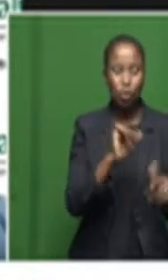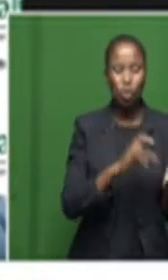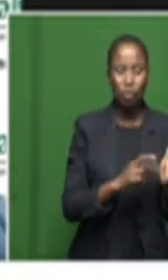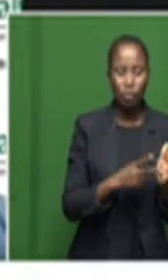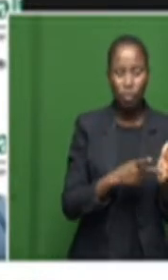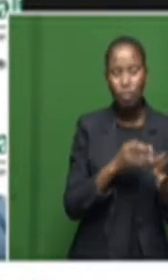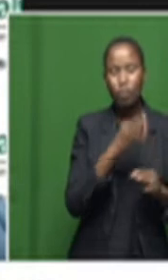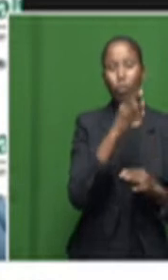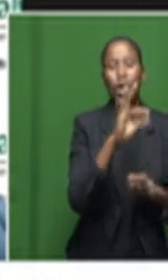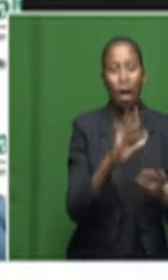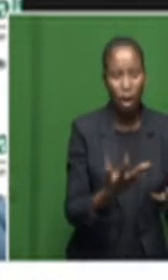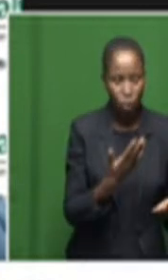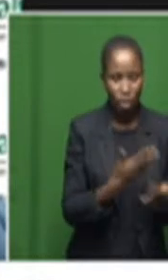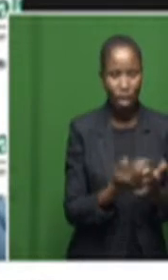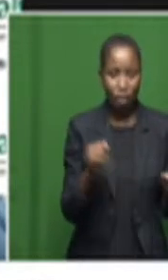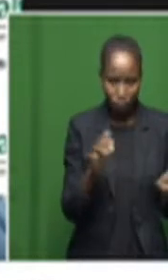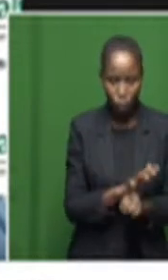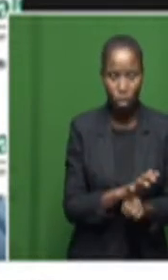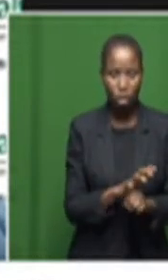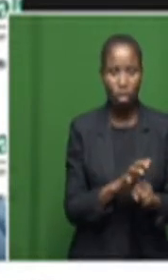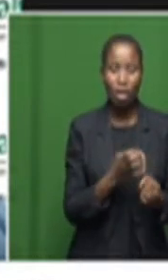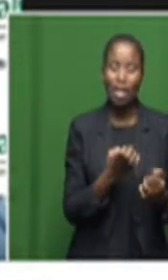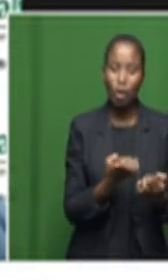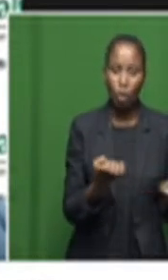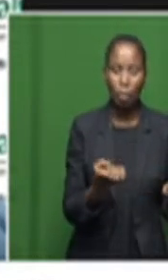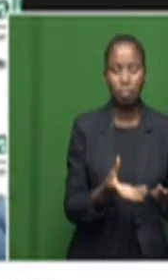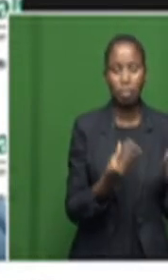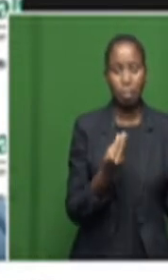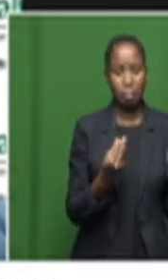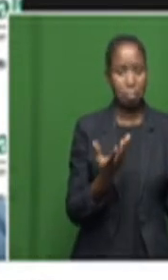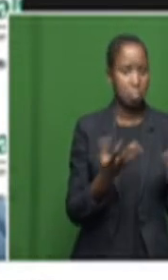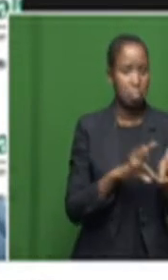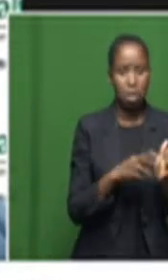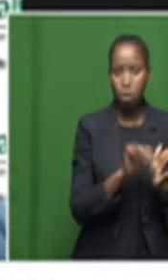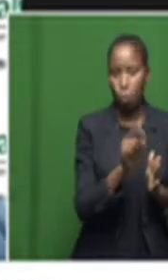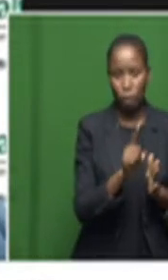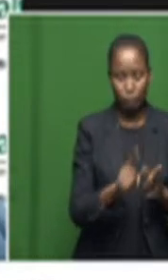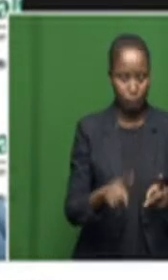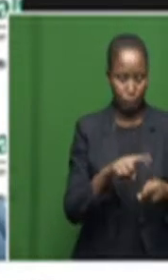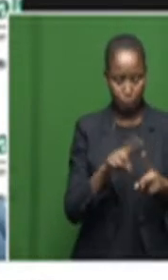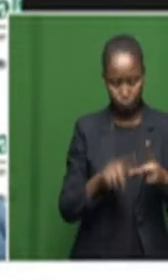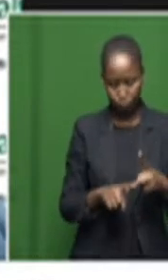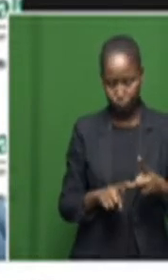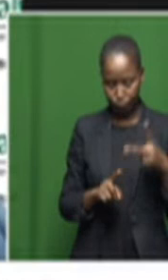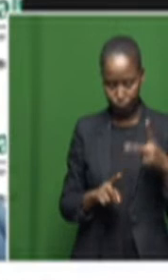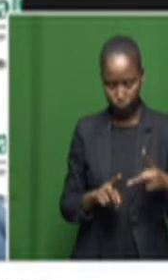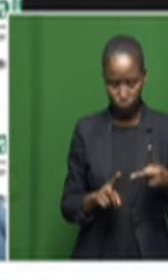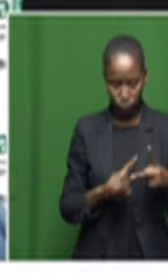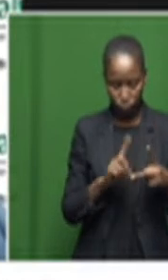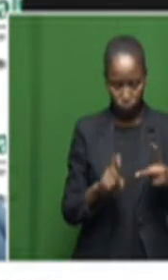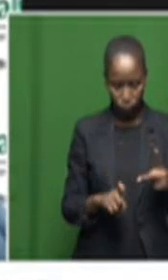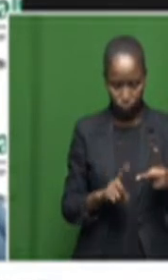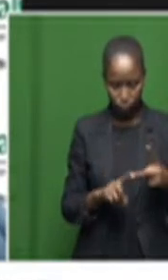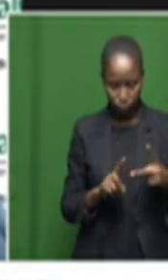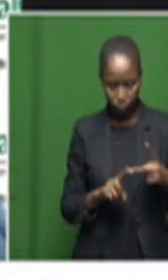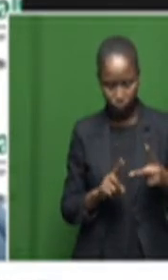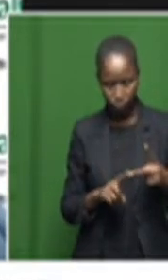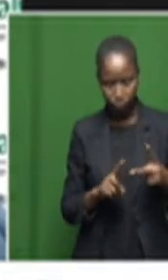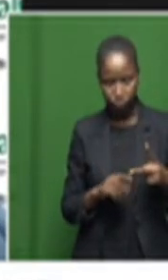full capacity in terms of equipment? The other question is, let me go.